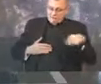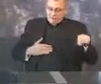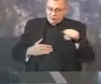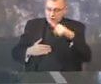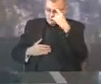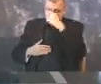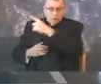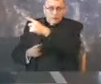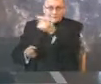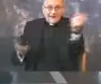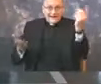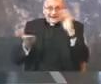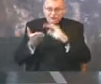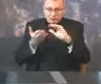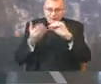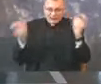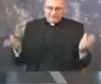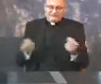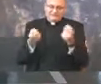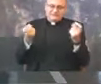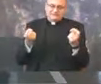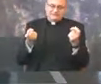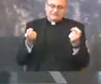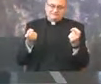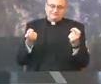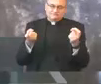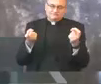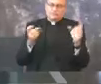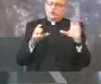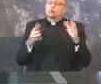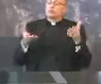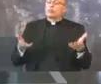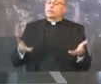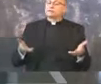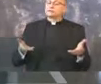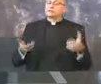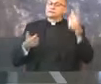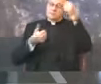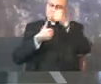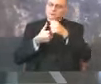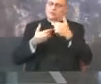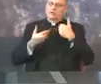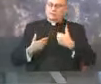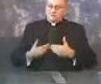many for the forgiveness of sins. Do this in memory of me."